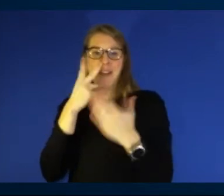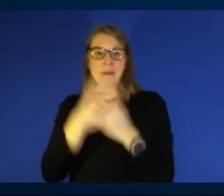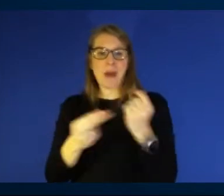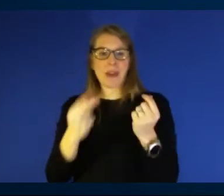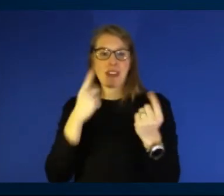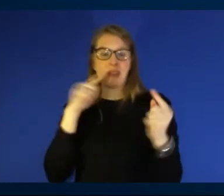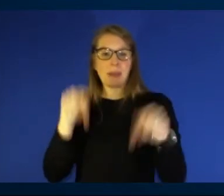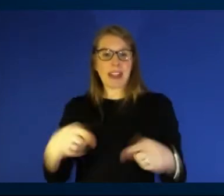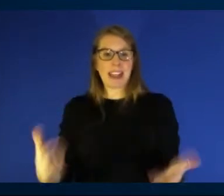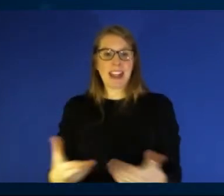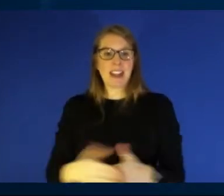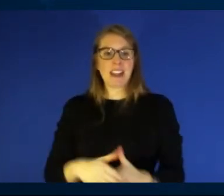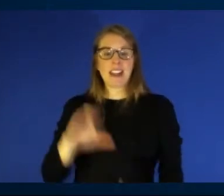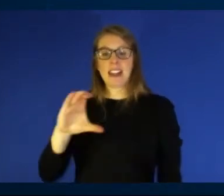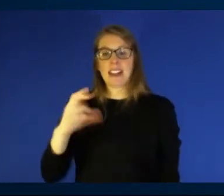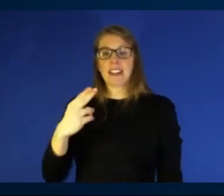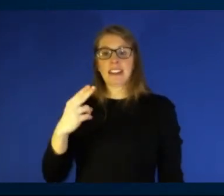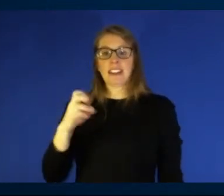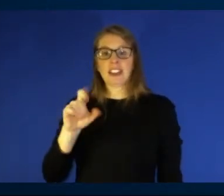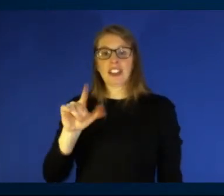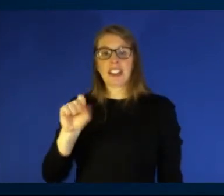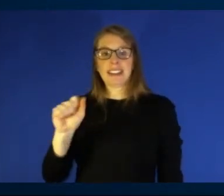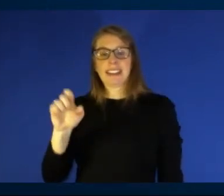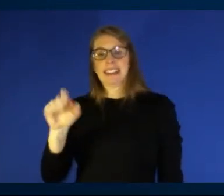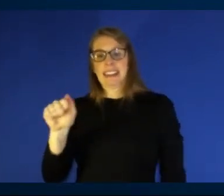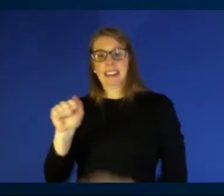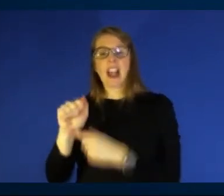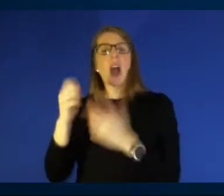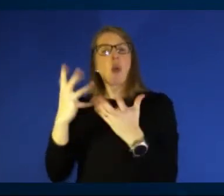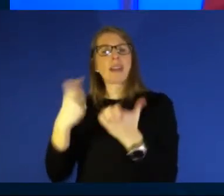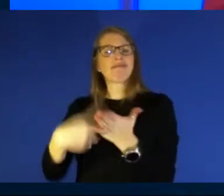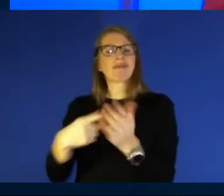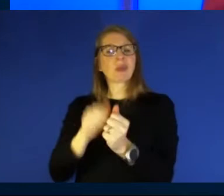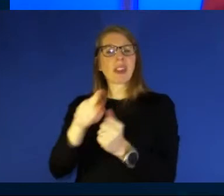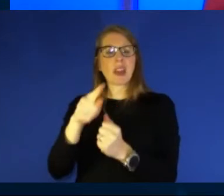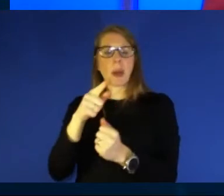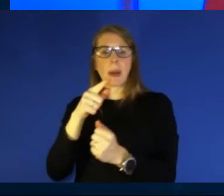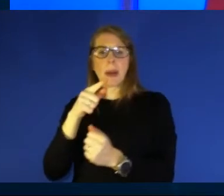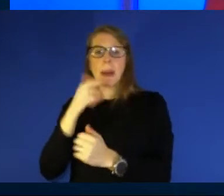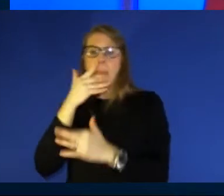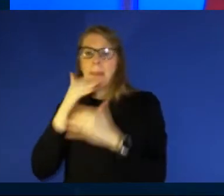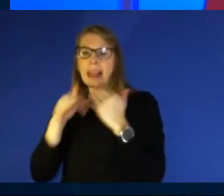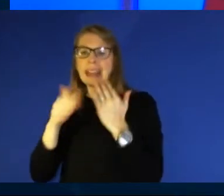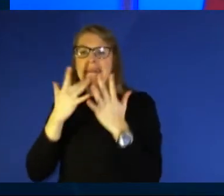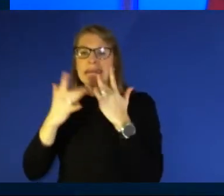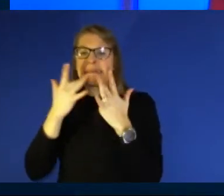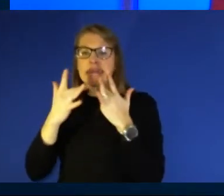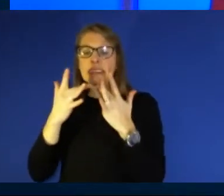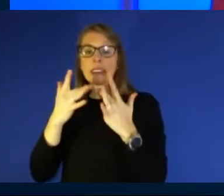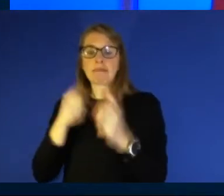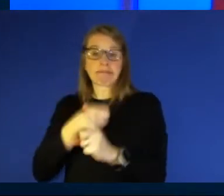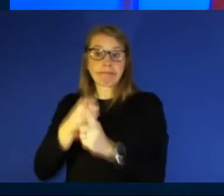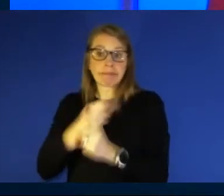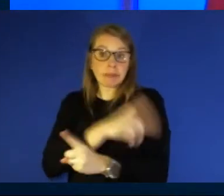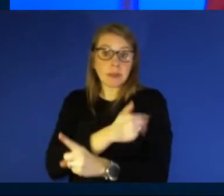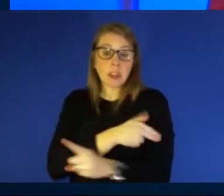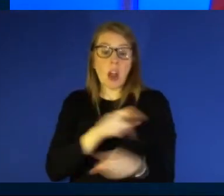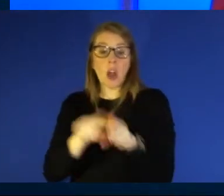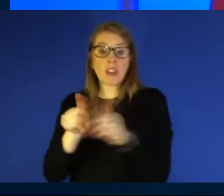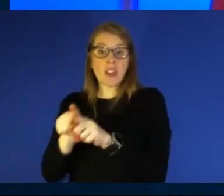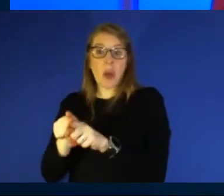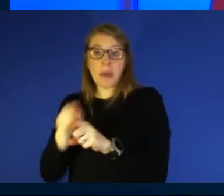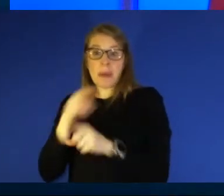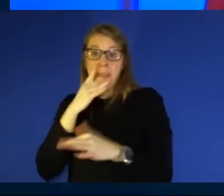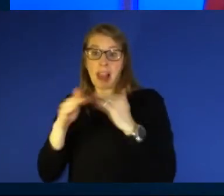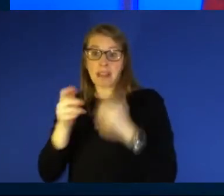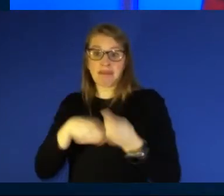Chelsea, I want to start with you because the lack of blood not only impacts hospitals, but those who need transfusions for surgeries, people like